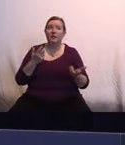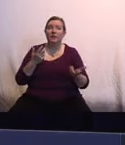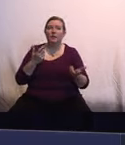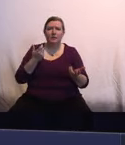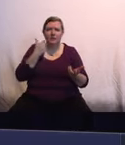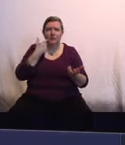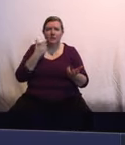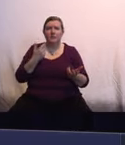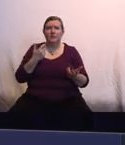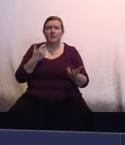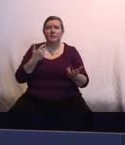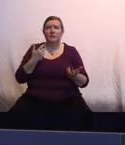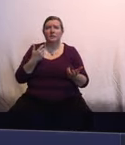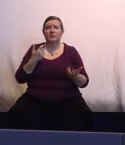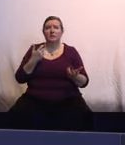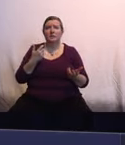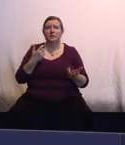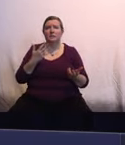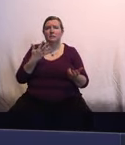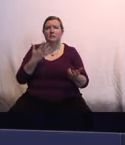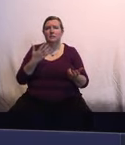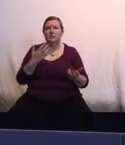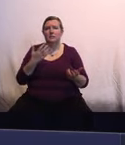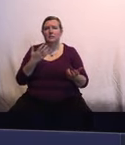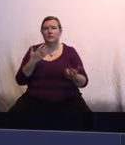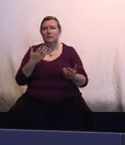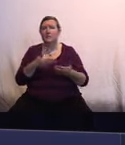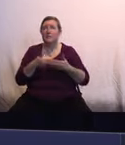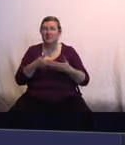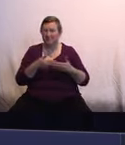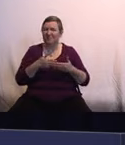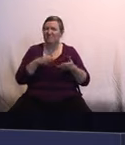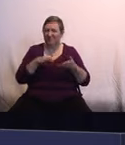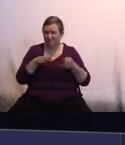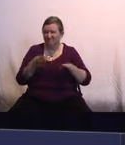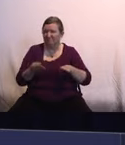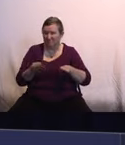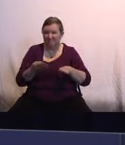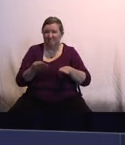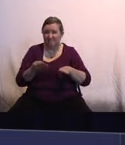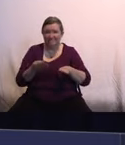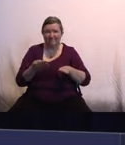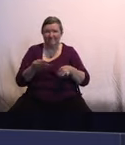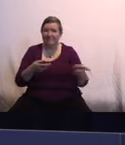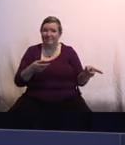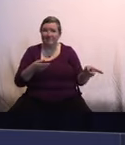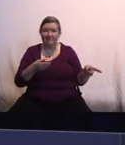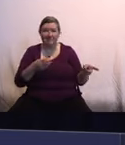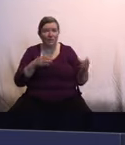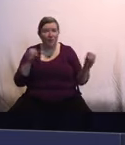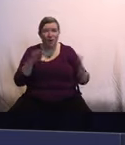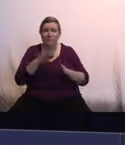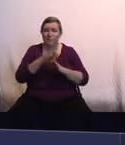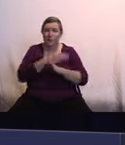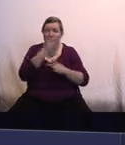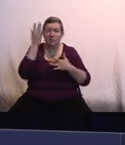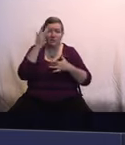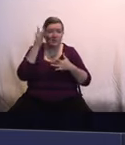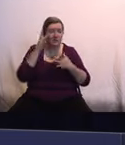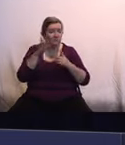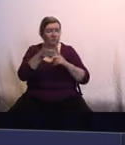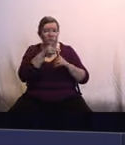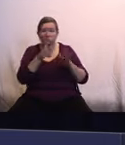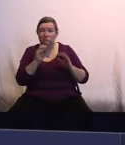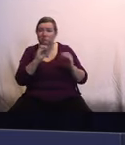are no reports of significant underlying conditions for any of those children. Of the 4